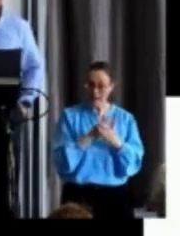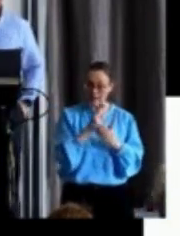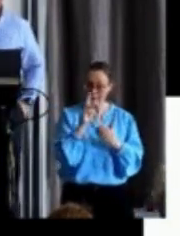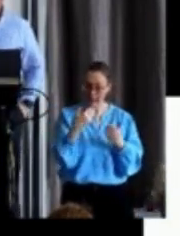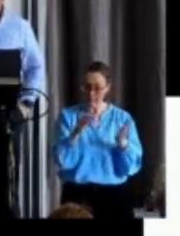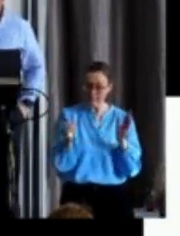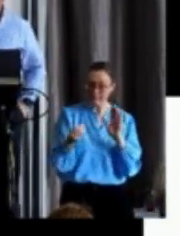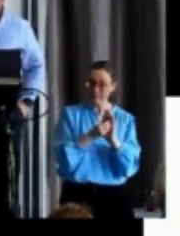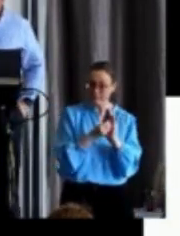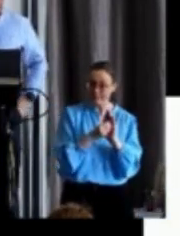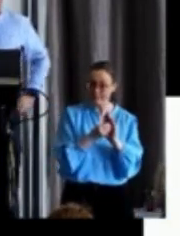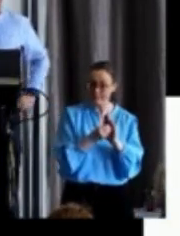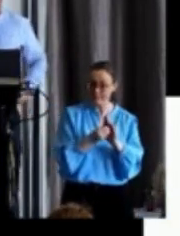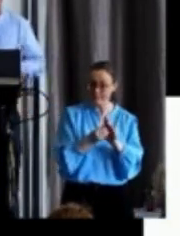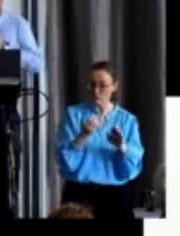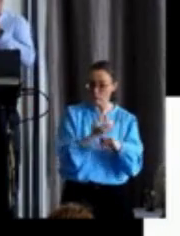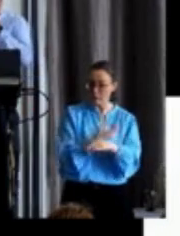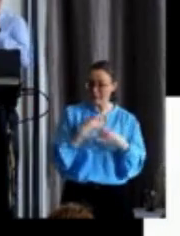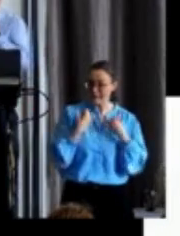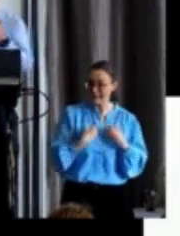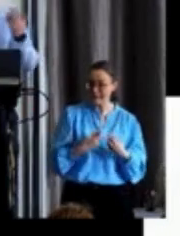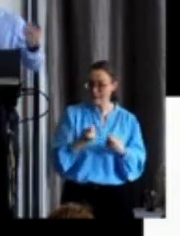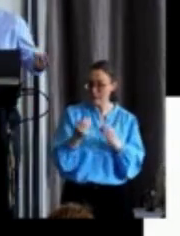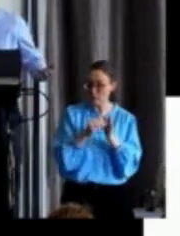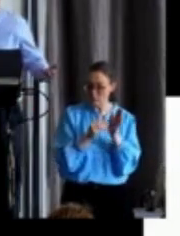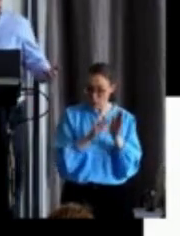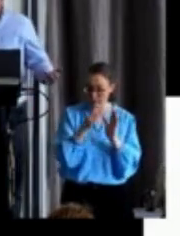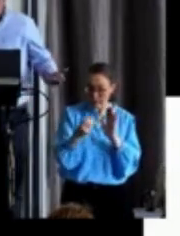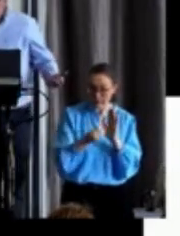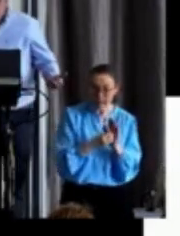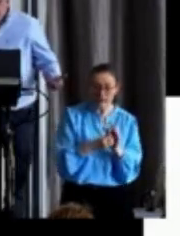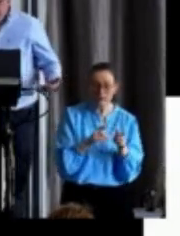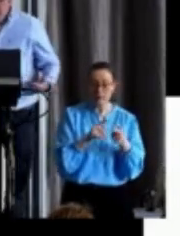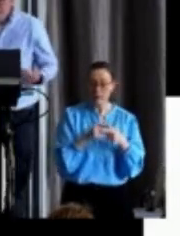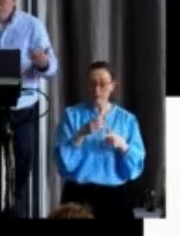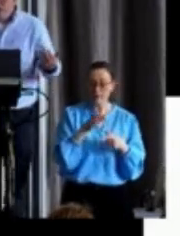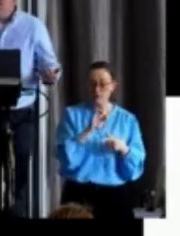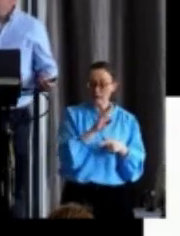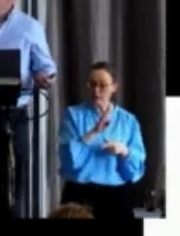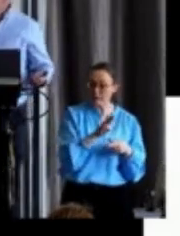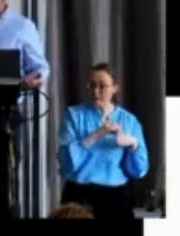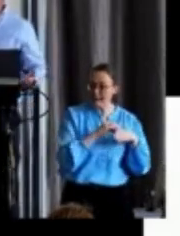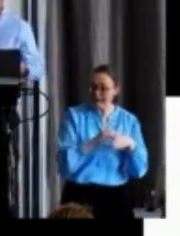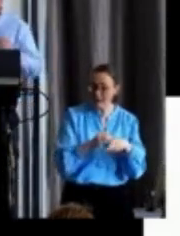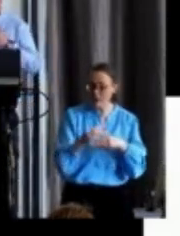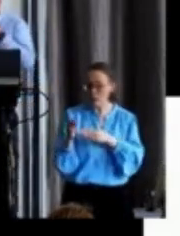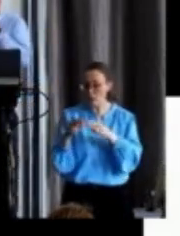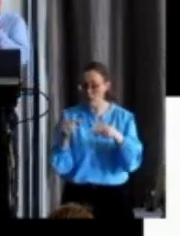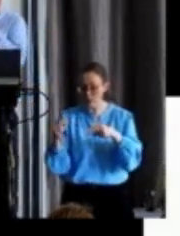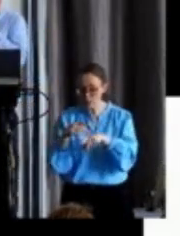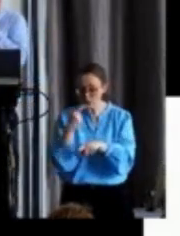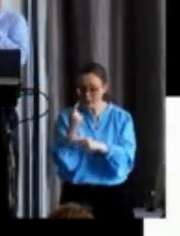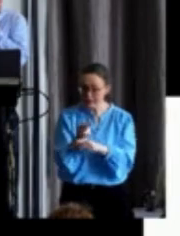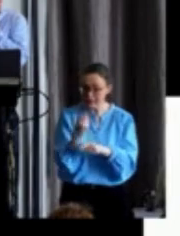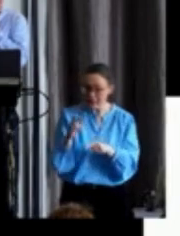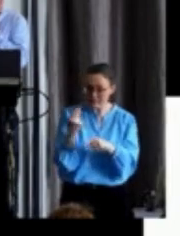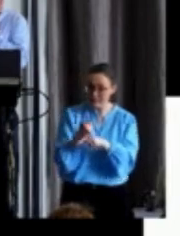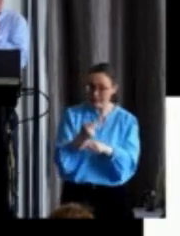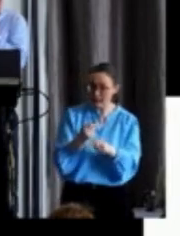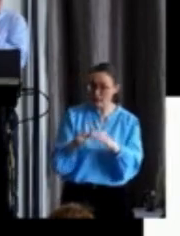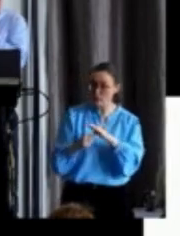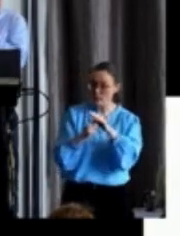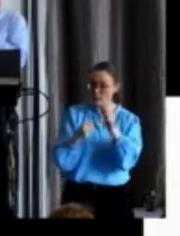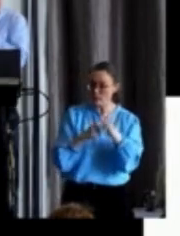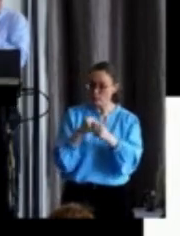Disease Management Programme. There could be a GP lead or a practice nurse lead, or supported in the primary care structure. Having